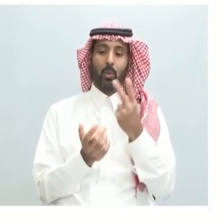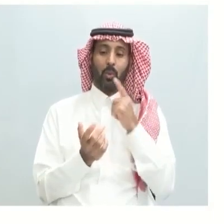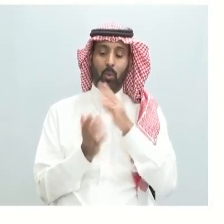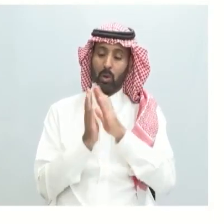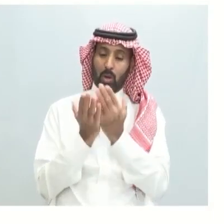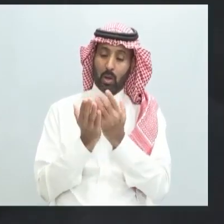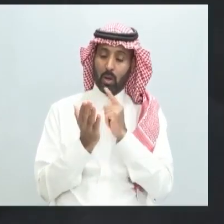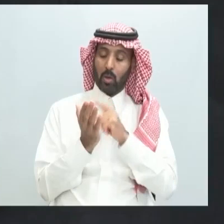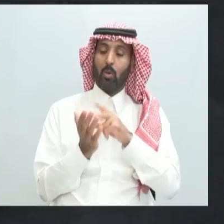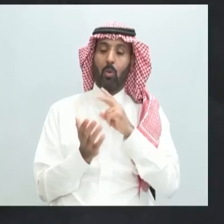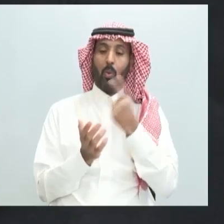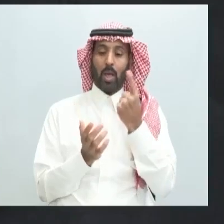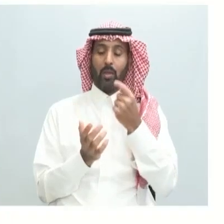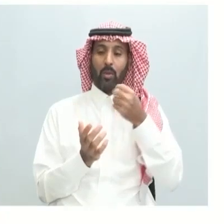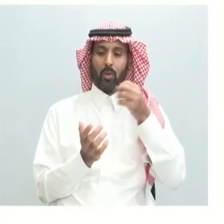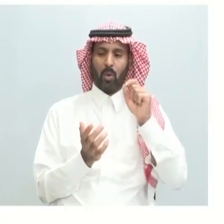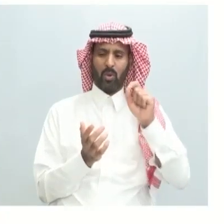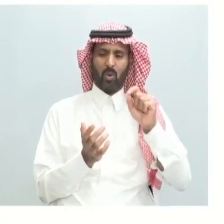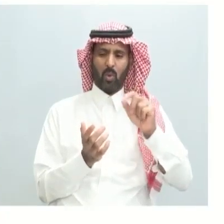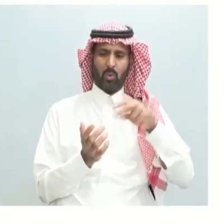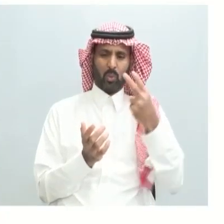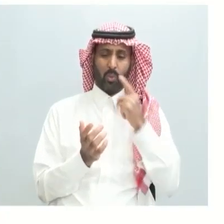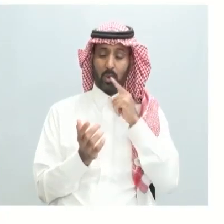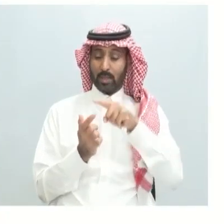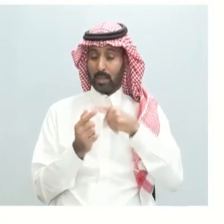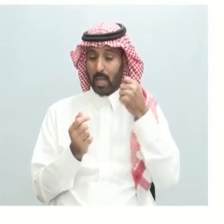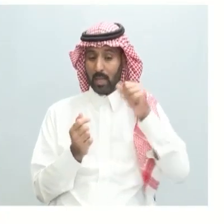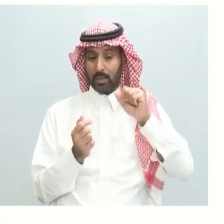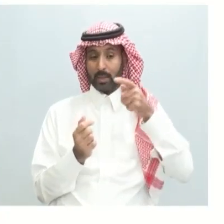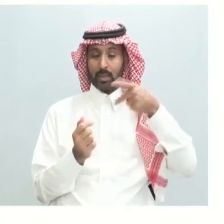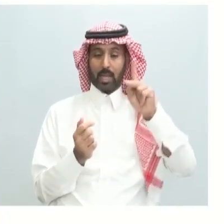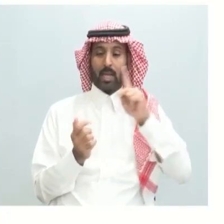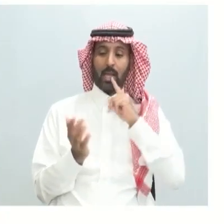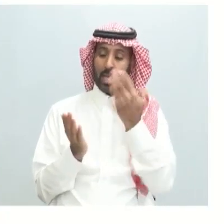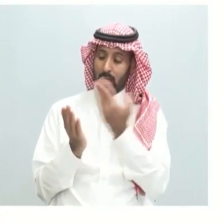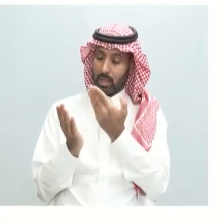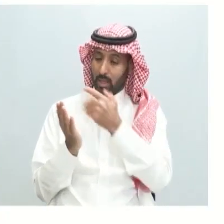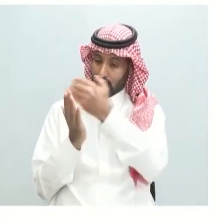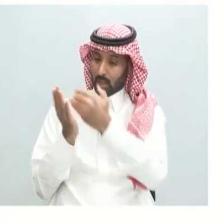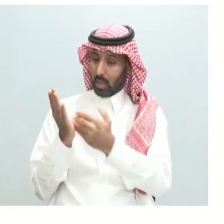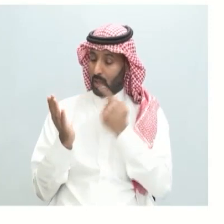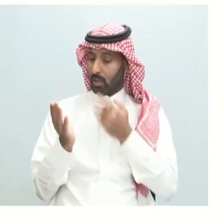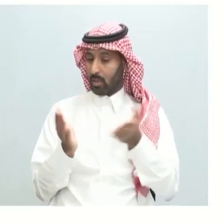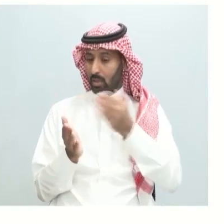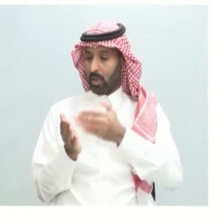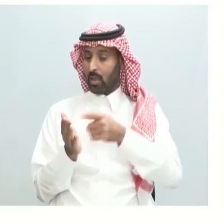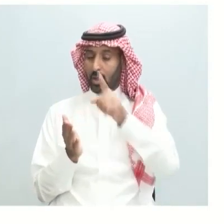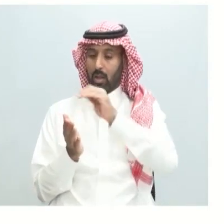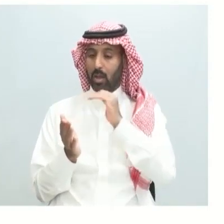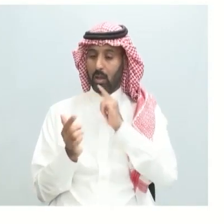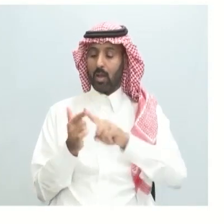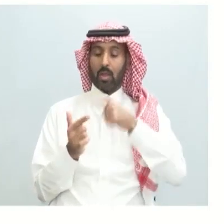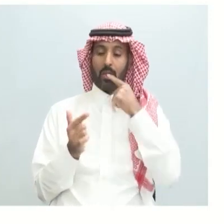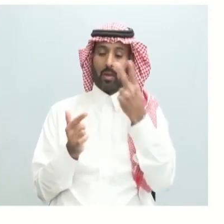or 102. Exercise K, read the text and then answer the questions. So we have